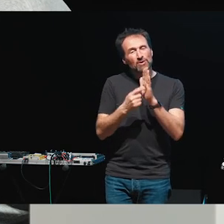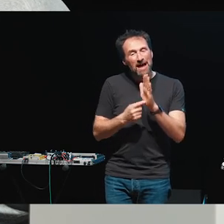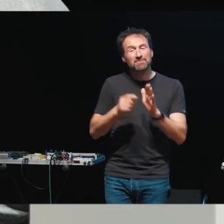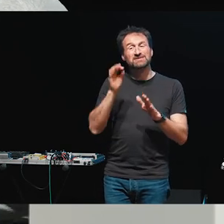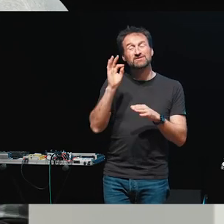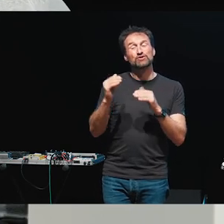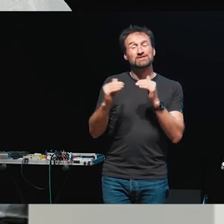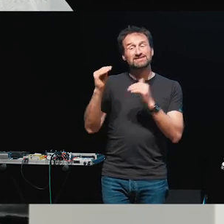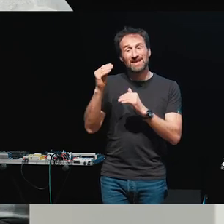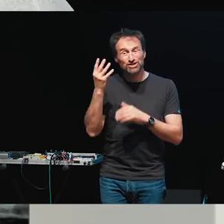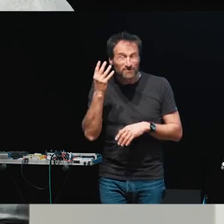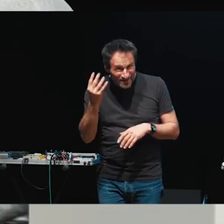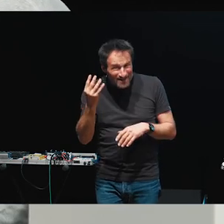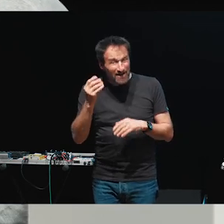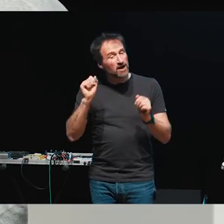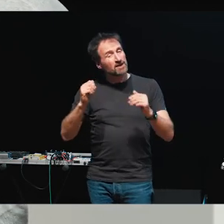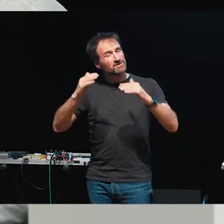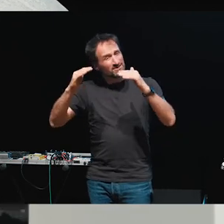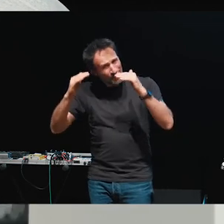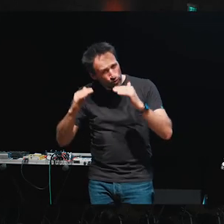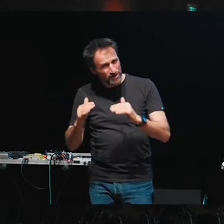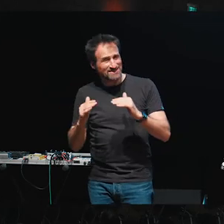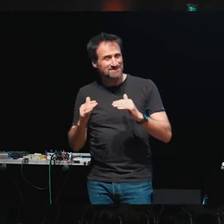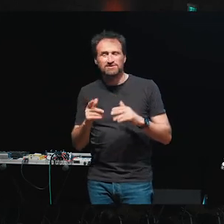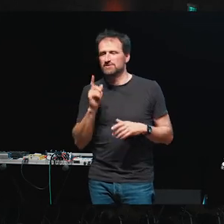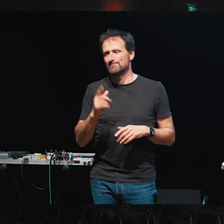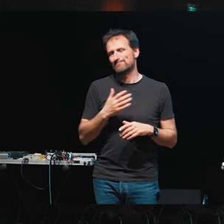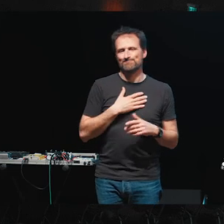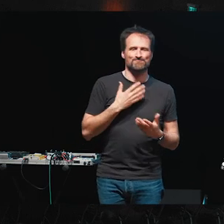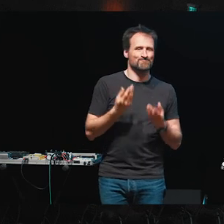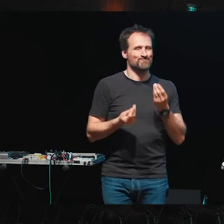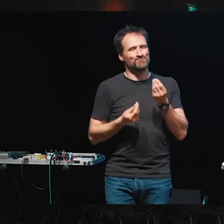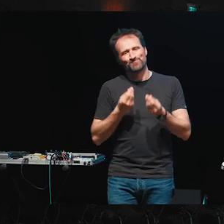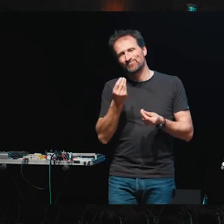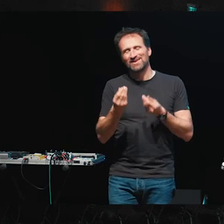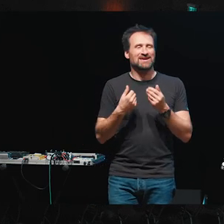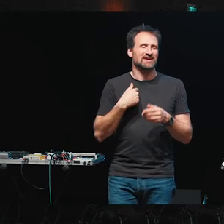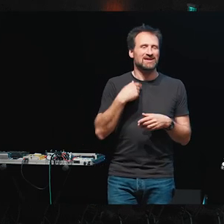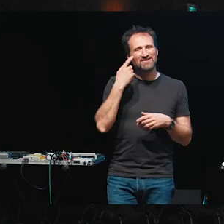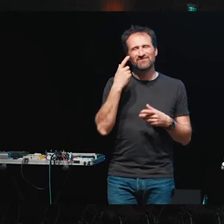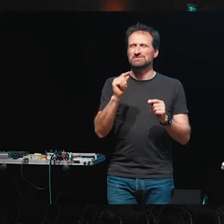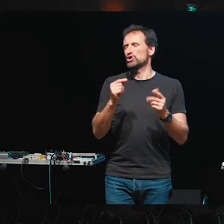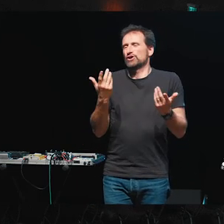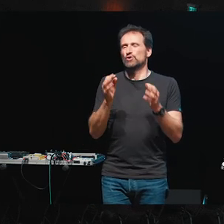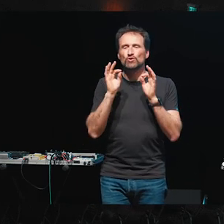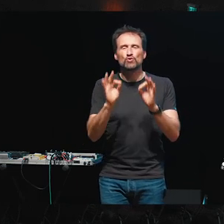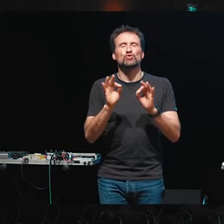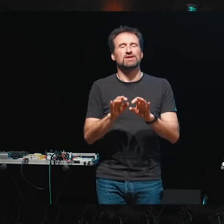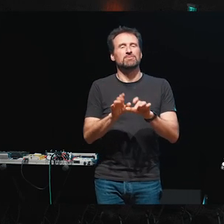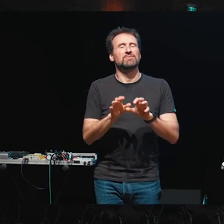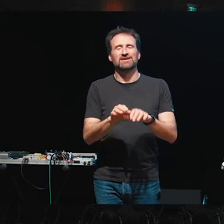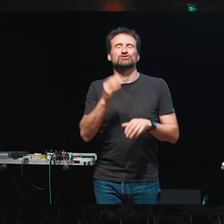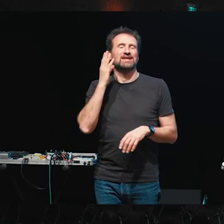stage 4, but I think we'll continue to think about what constitutes good implementation experience. We've had